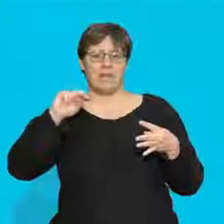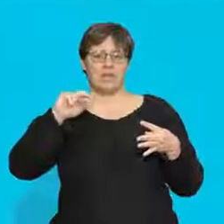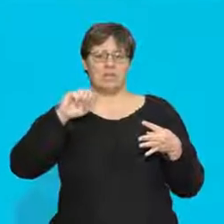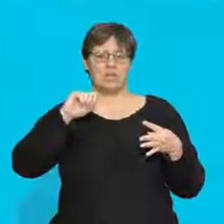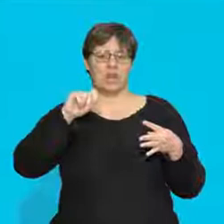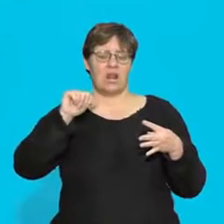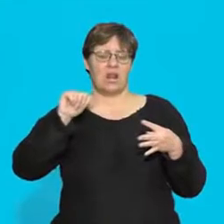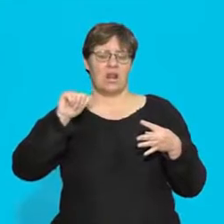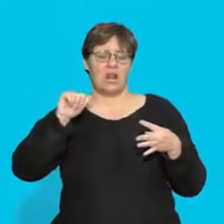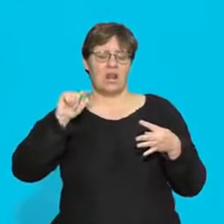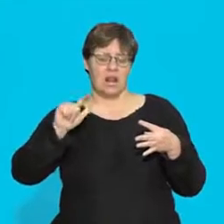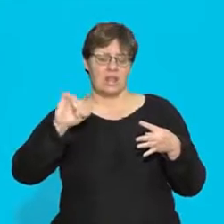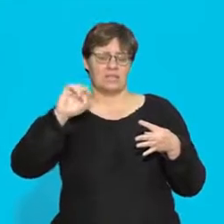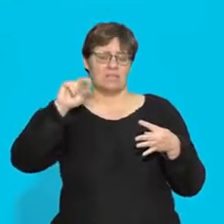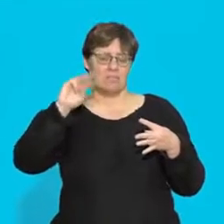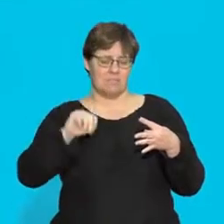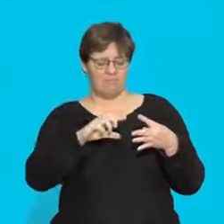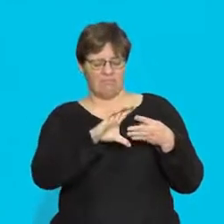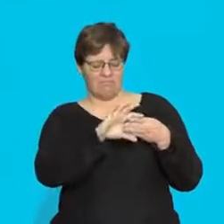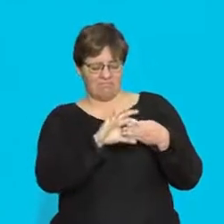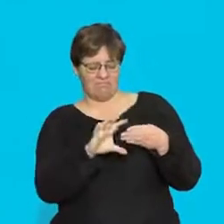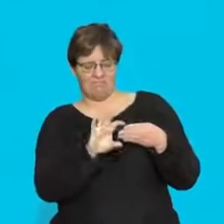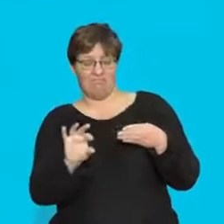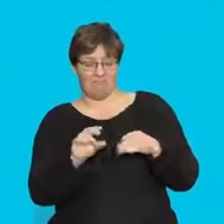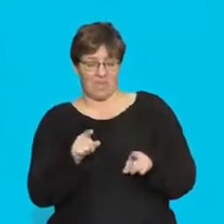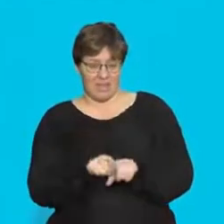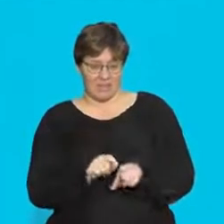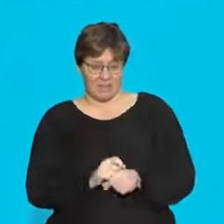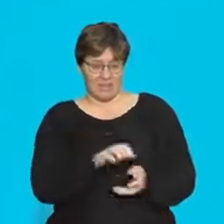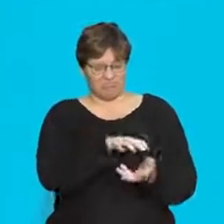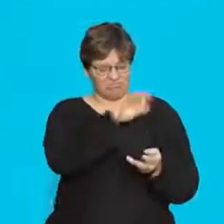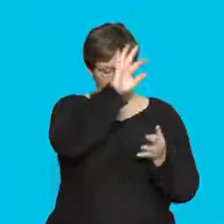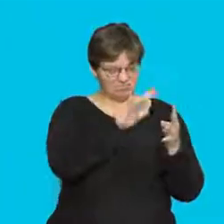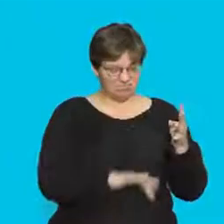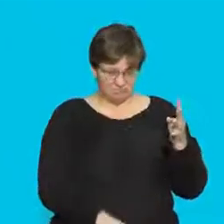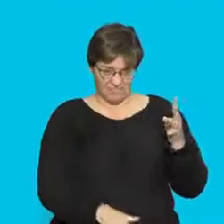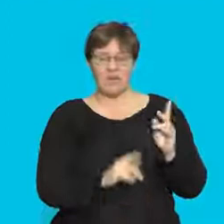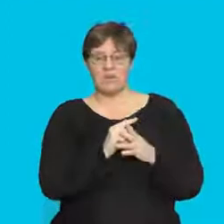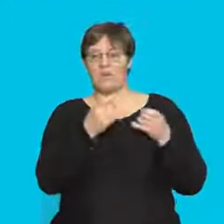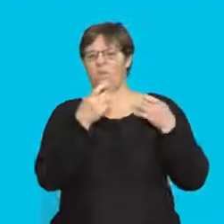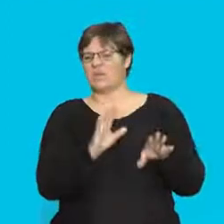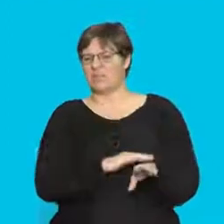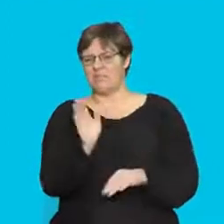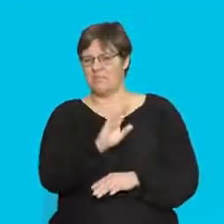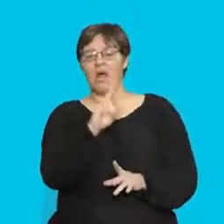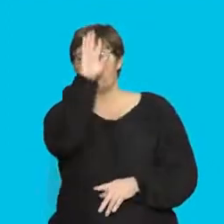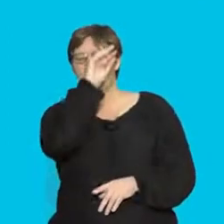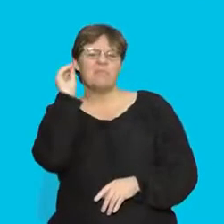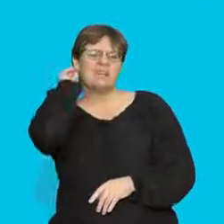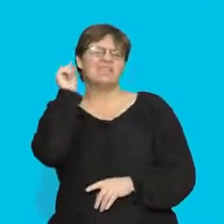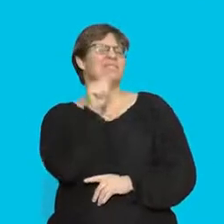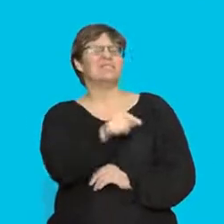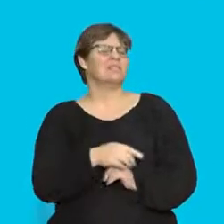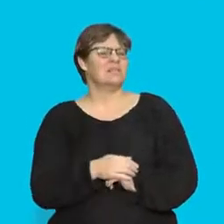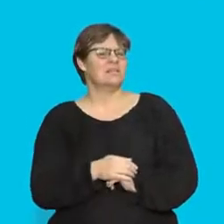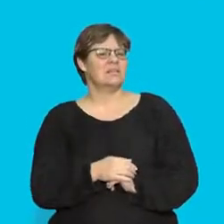So we've got a full basket of goodies ahead. Let's not waste any time. Let's remind